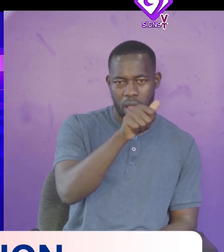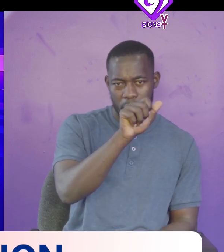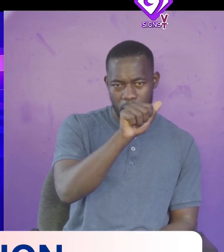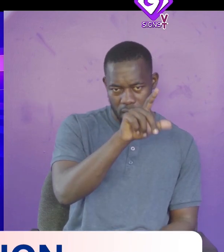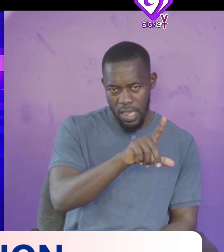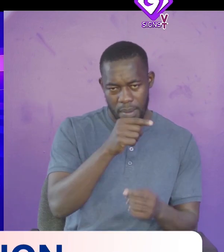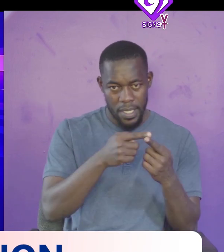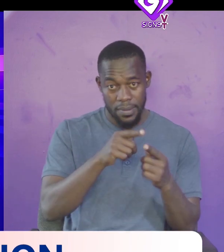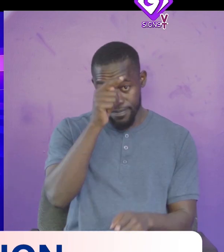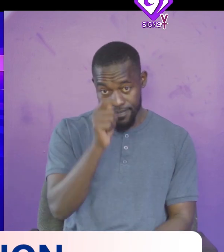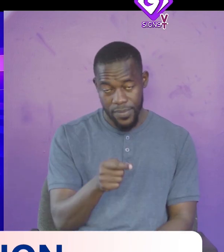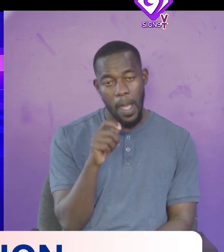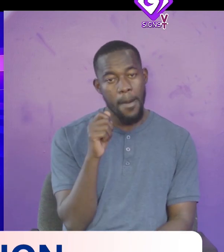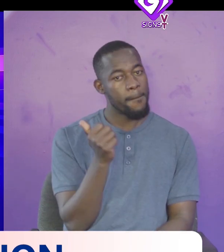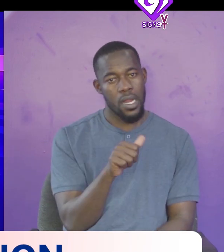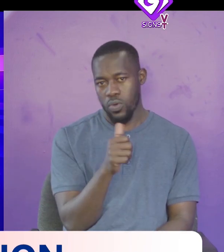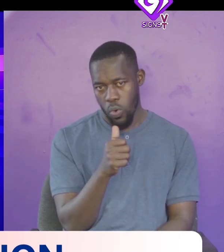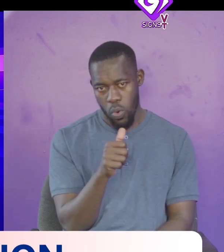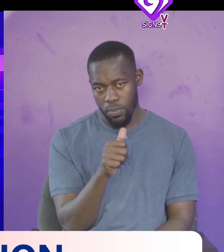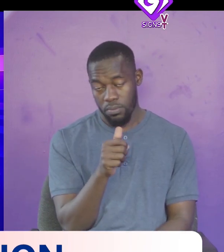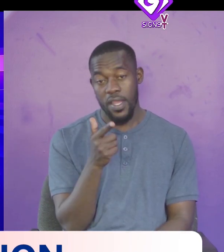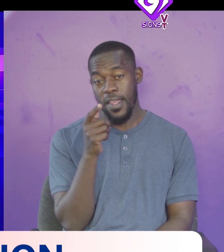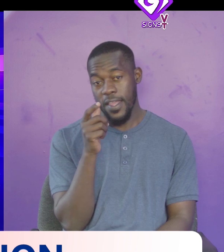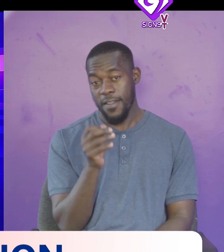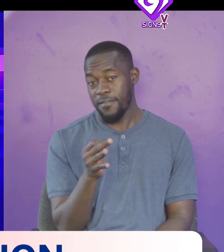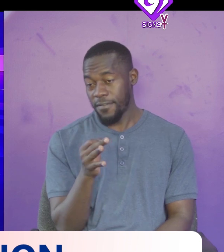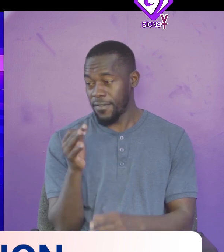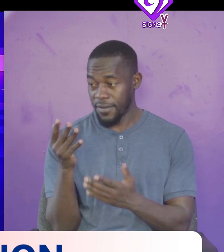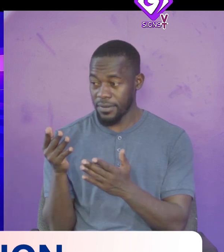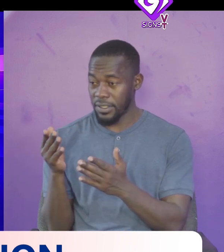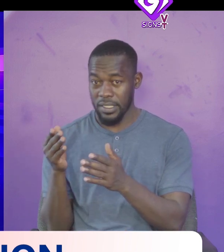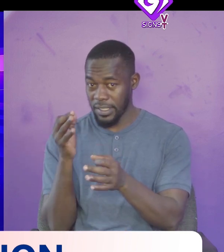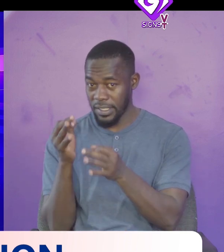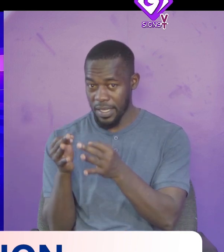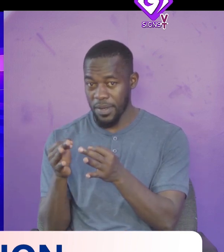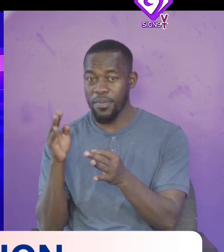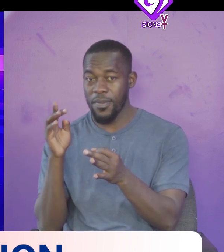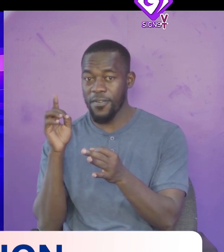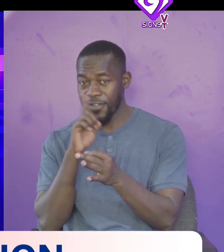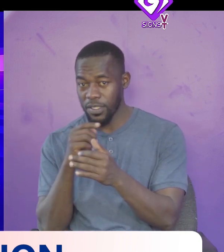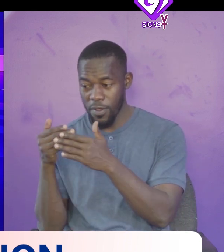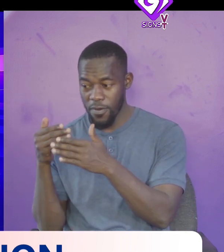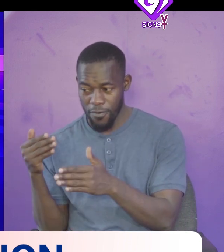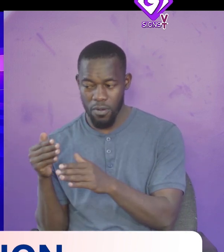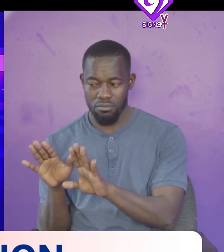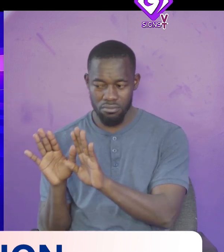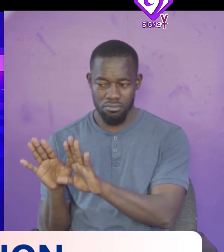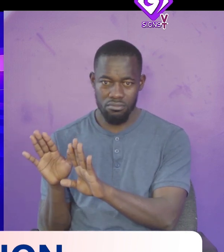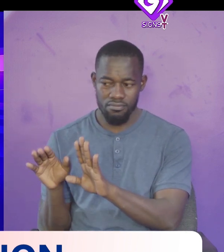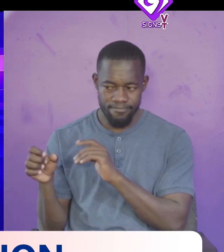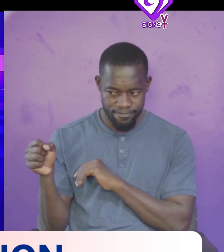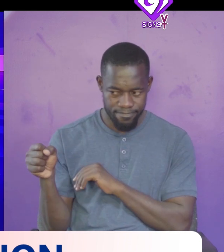the judgment that was done in the other court, if it's supposed to be suspended or not. Okay. They secured that. And after they secured